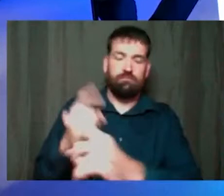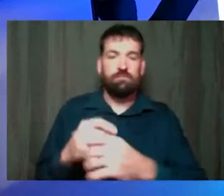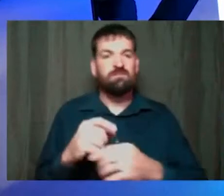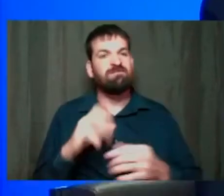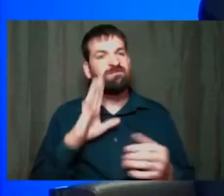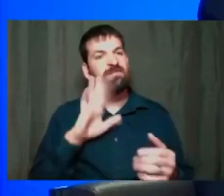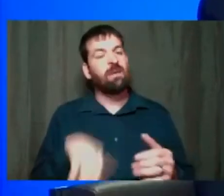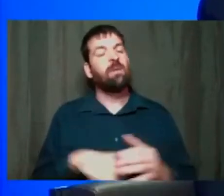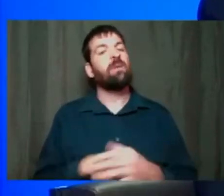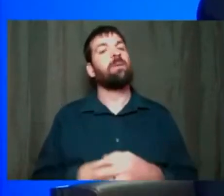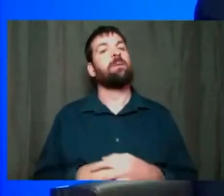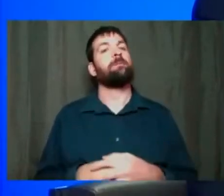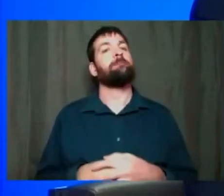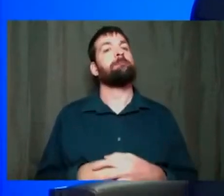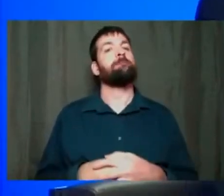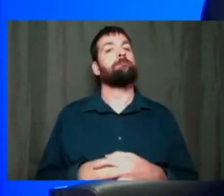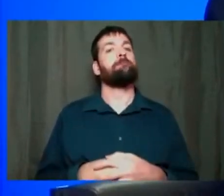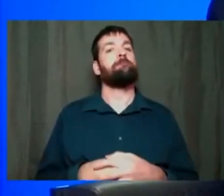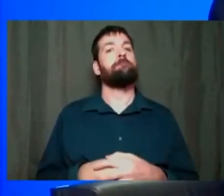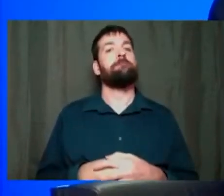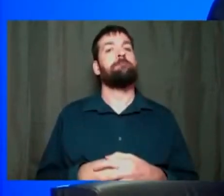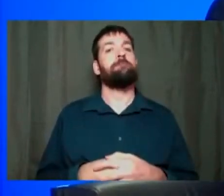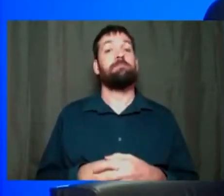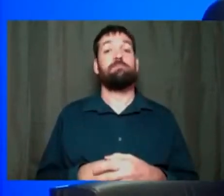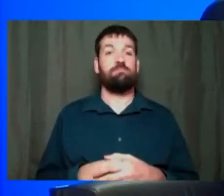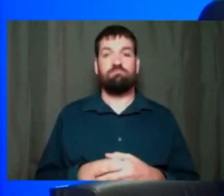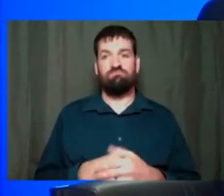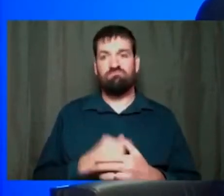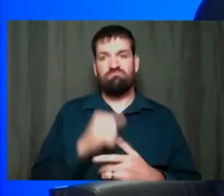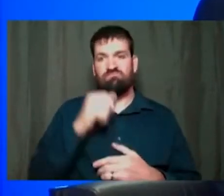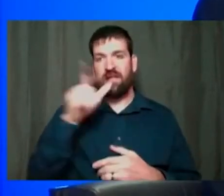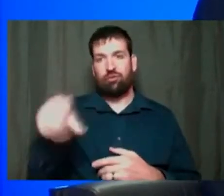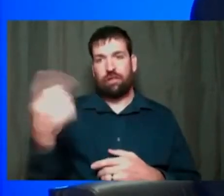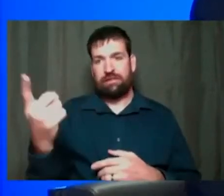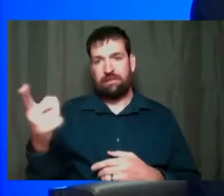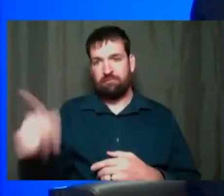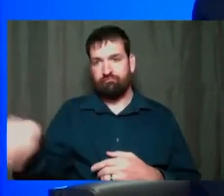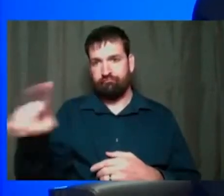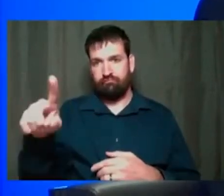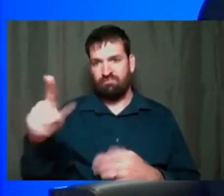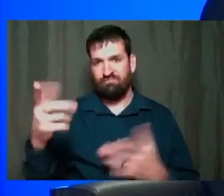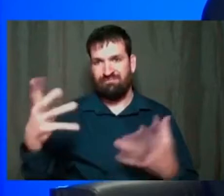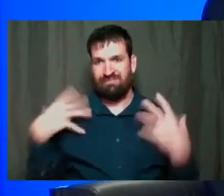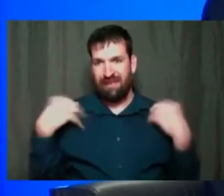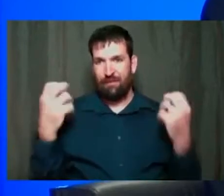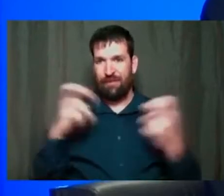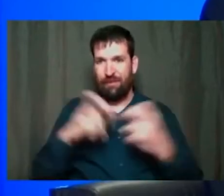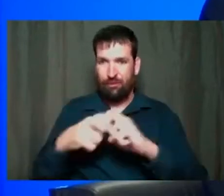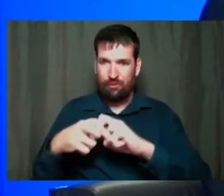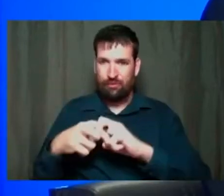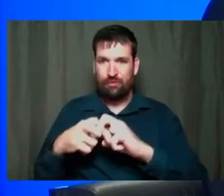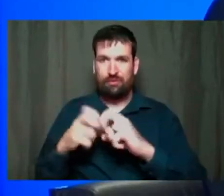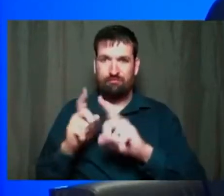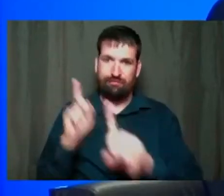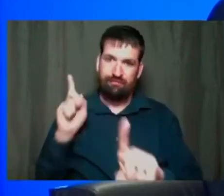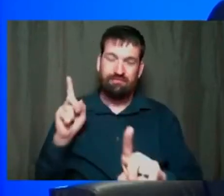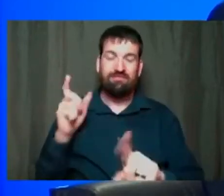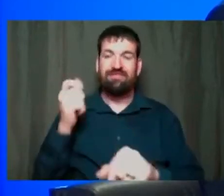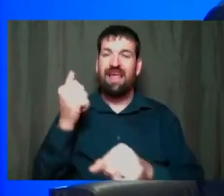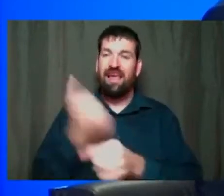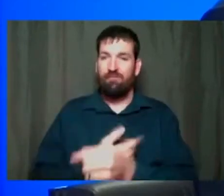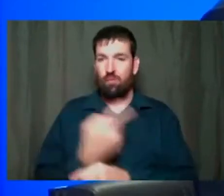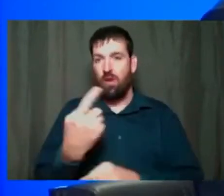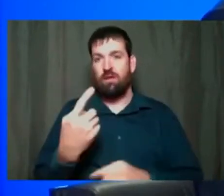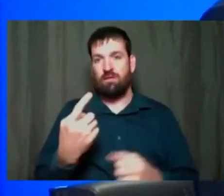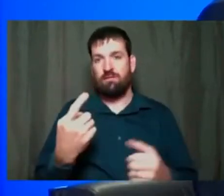that everybody, this isn't limited to just people who were, have health issues, have been kind of separated. Everybody had a certain amount of